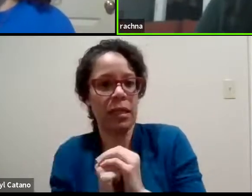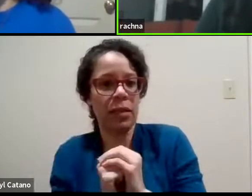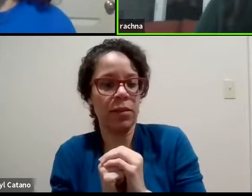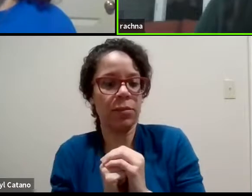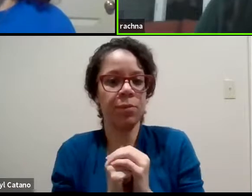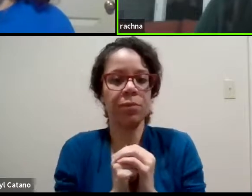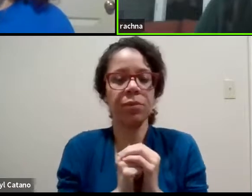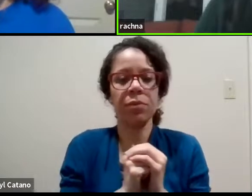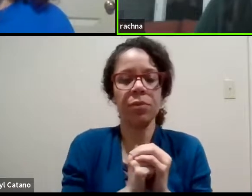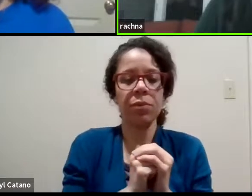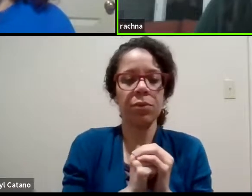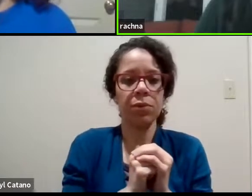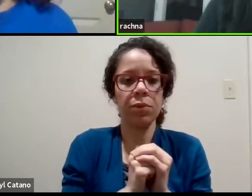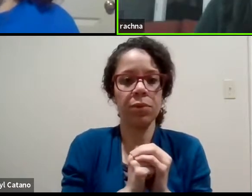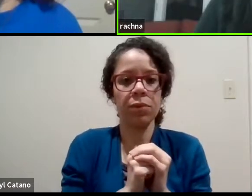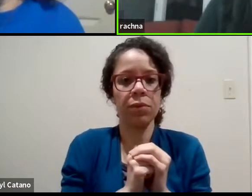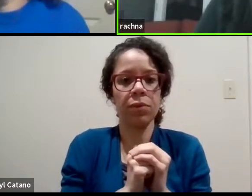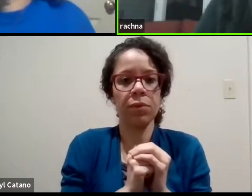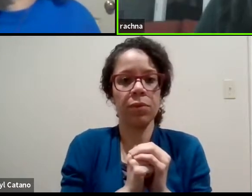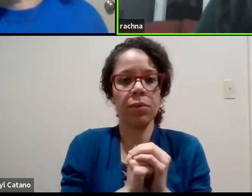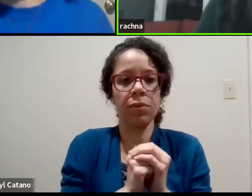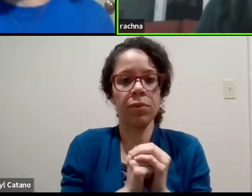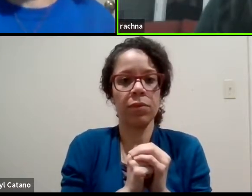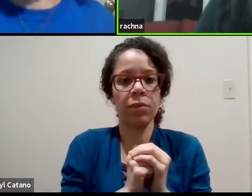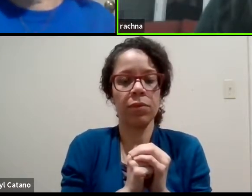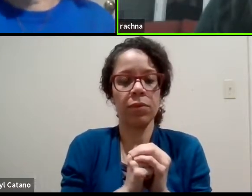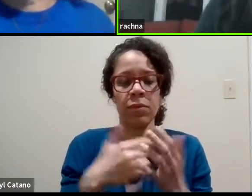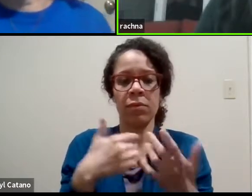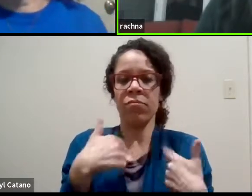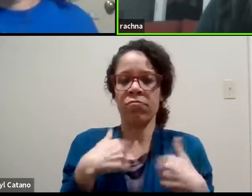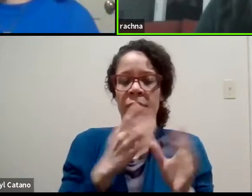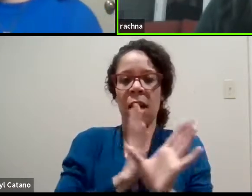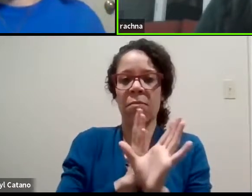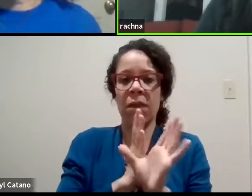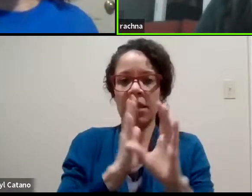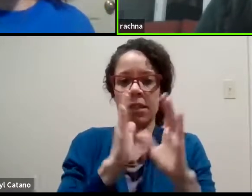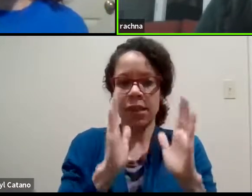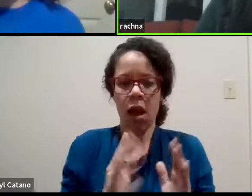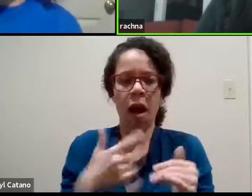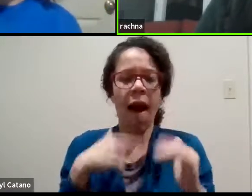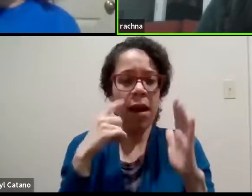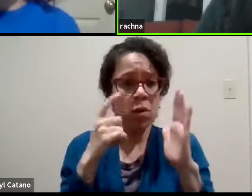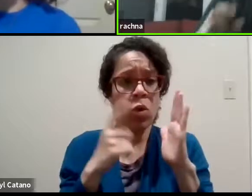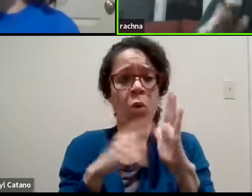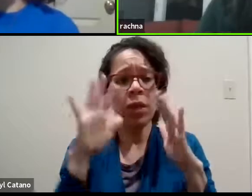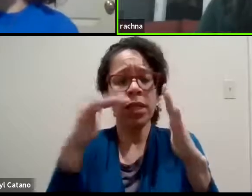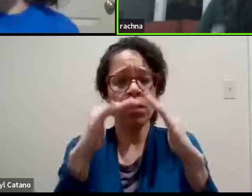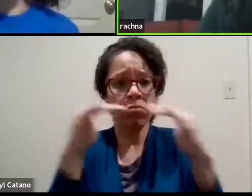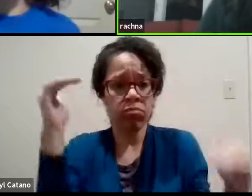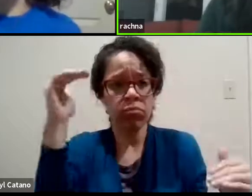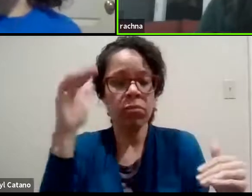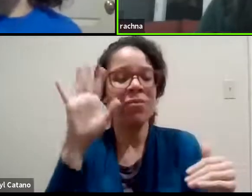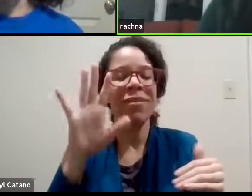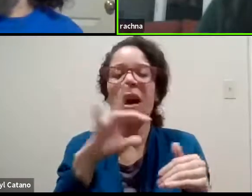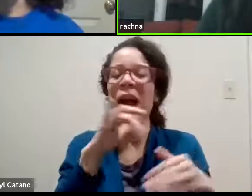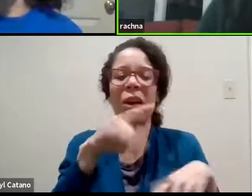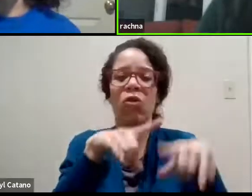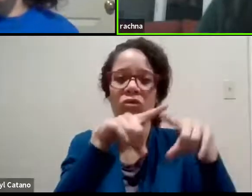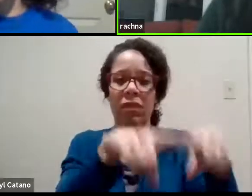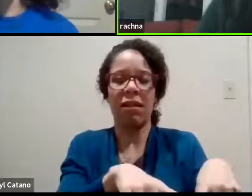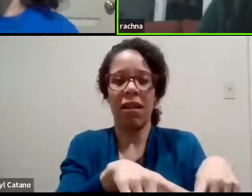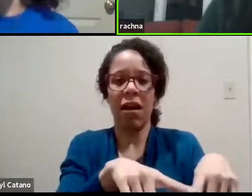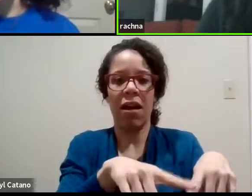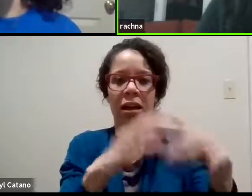As a psychologist, I definitely take in the discrepancy, but I don't only rely on the